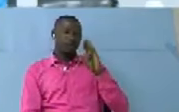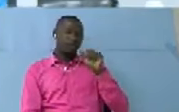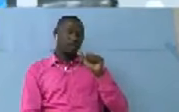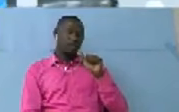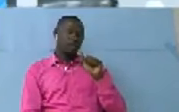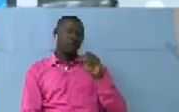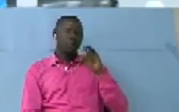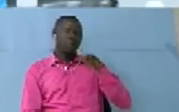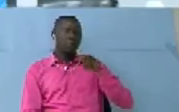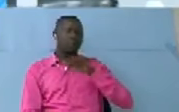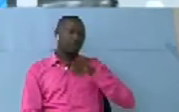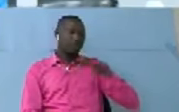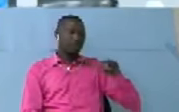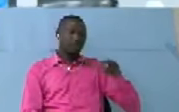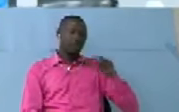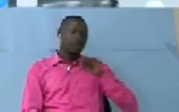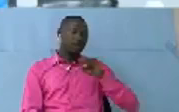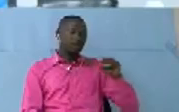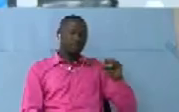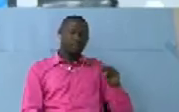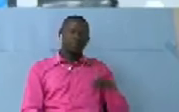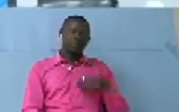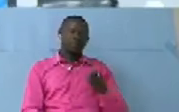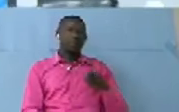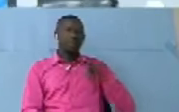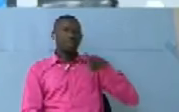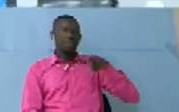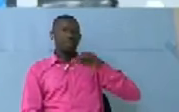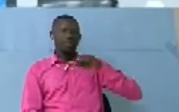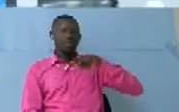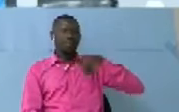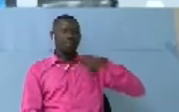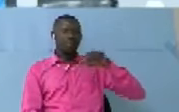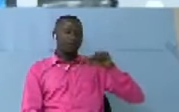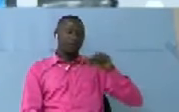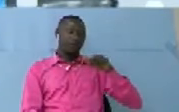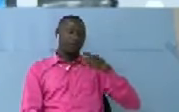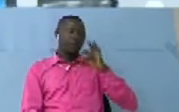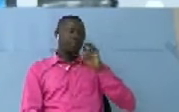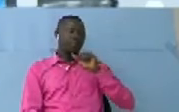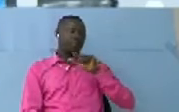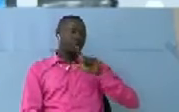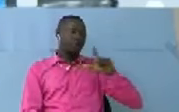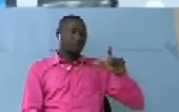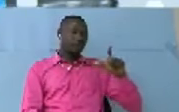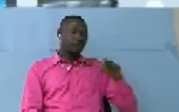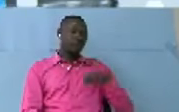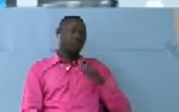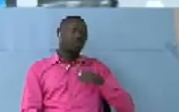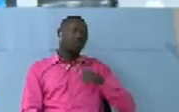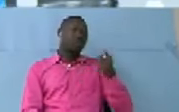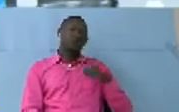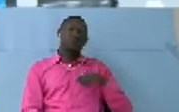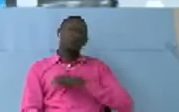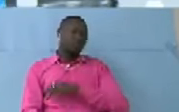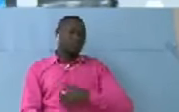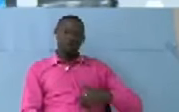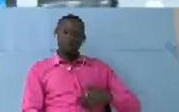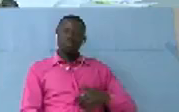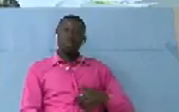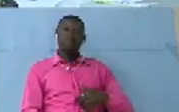Fall, Ibe Eko Nimbanko. They say Suntu Ture and Papa Fall and the others are enemies of the state.